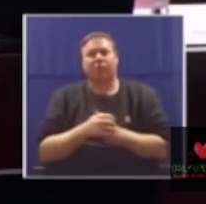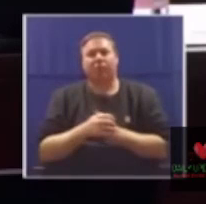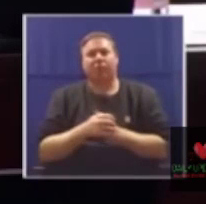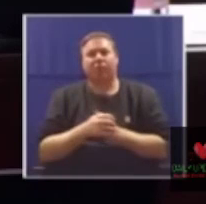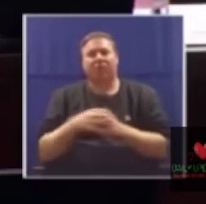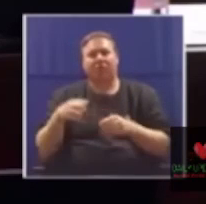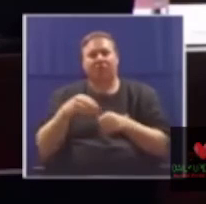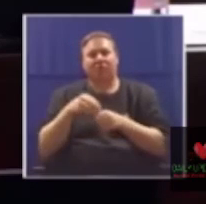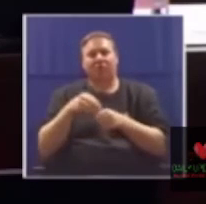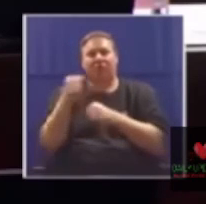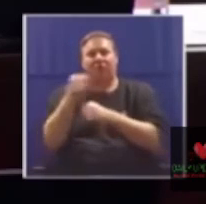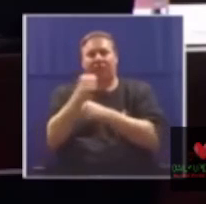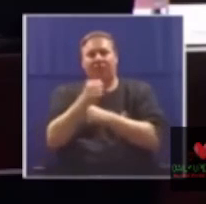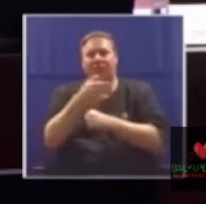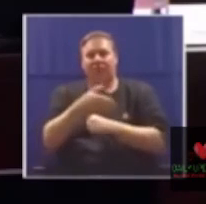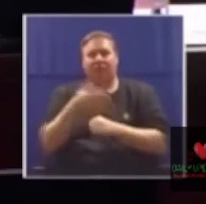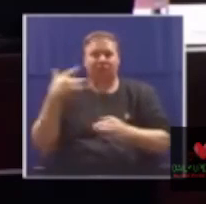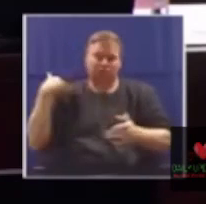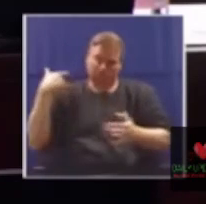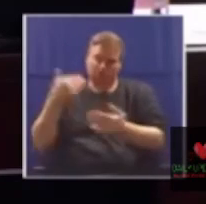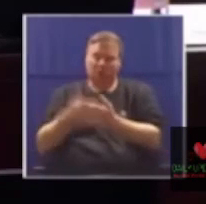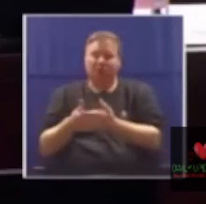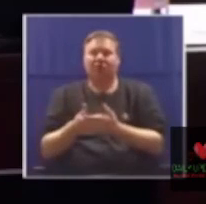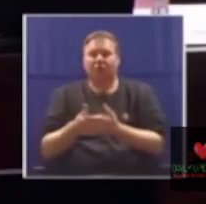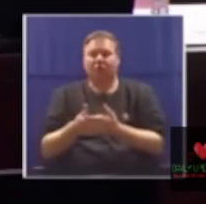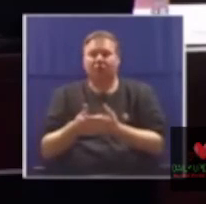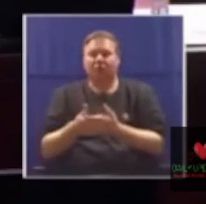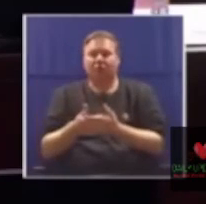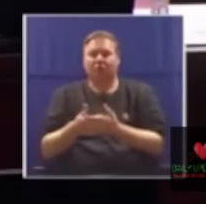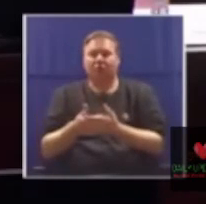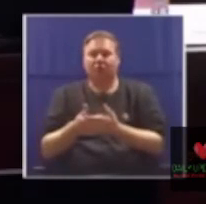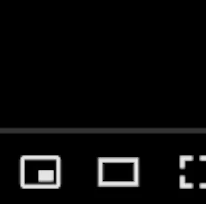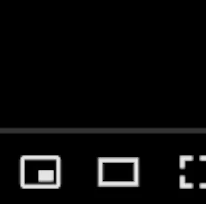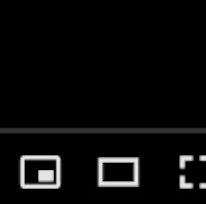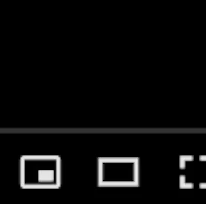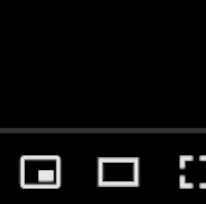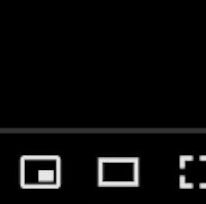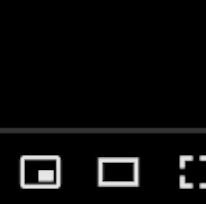office, they've thus far demonstrated that